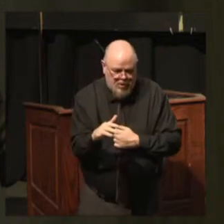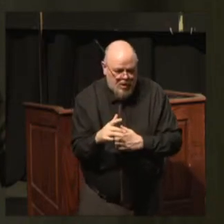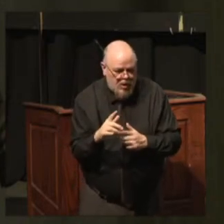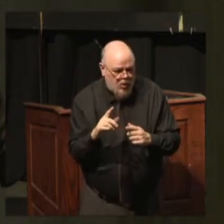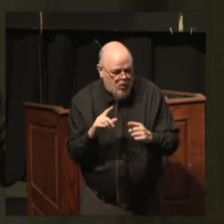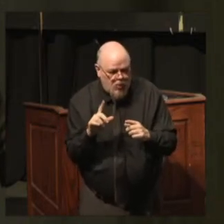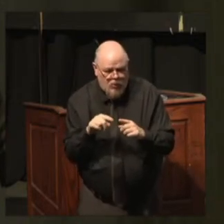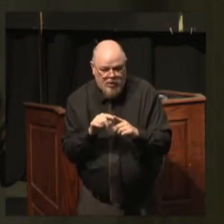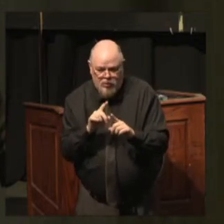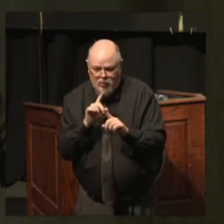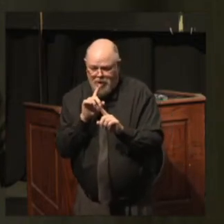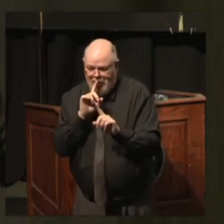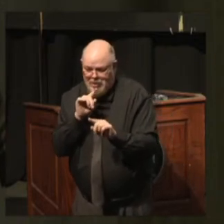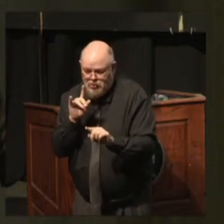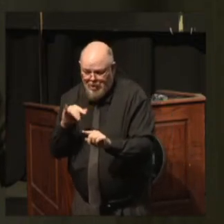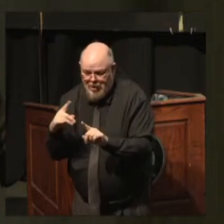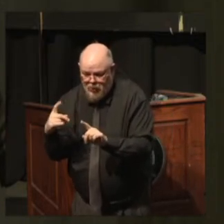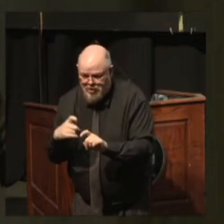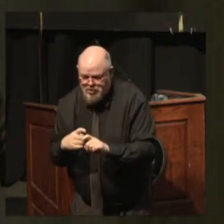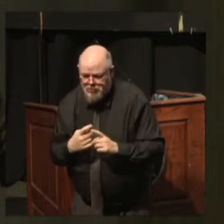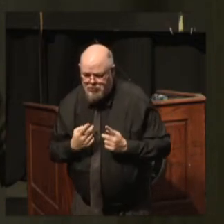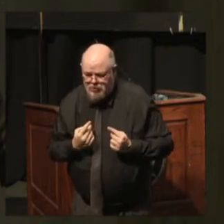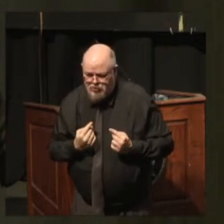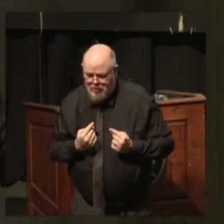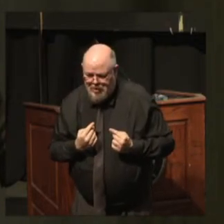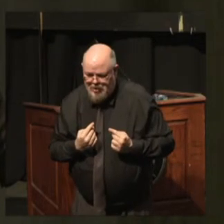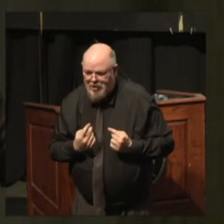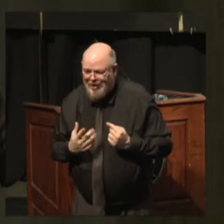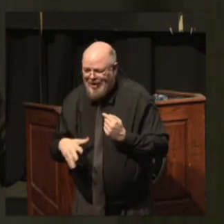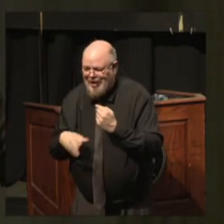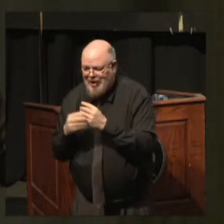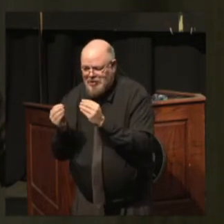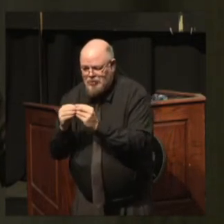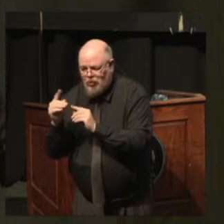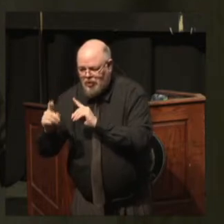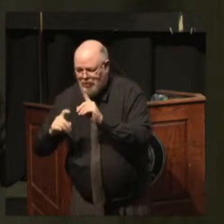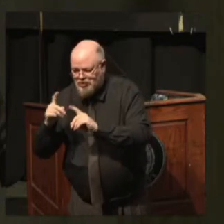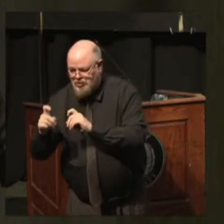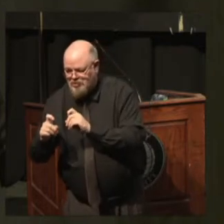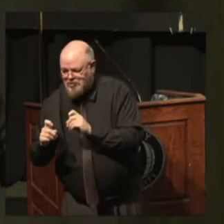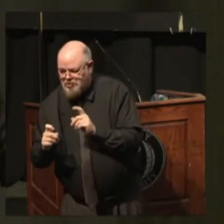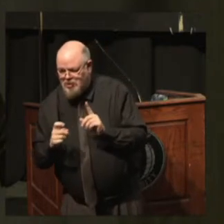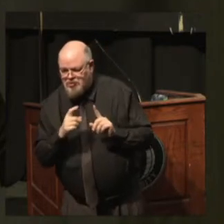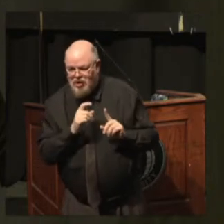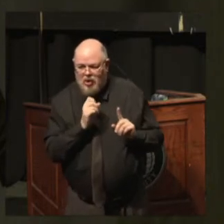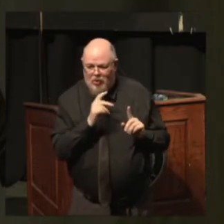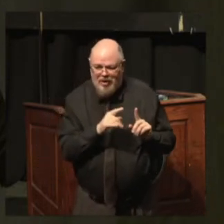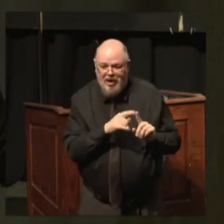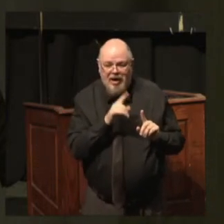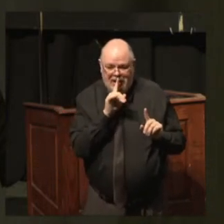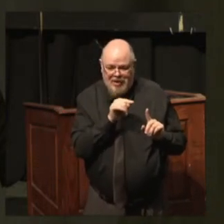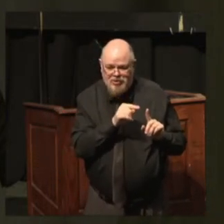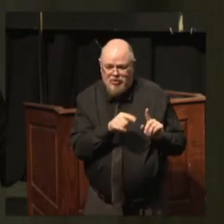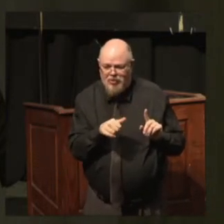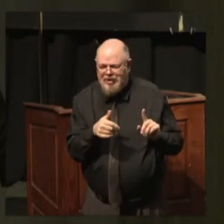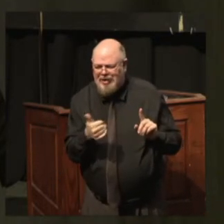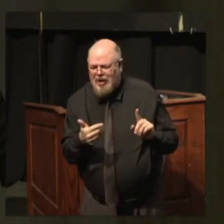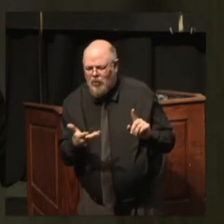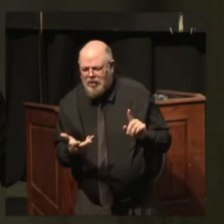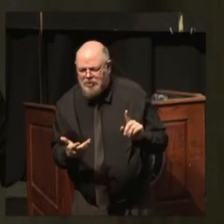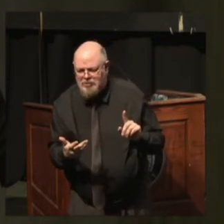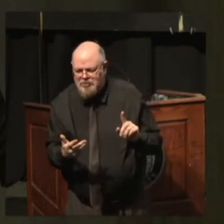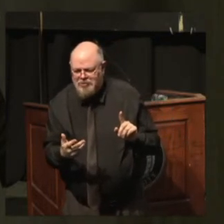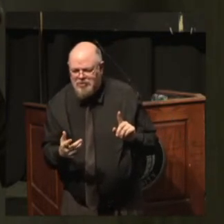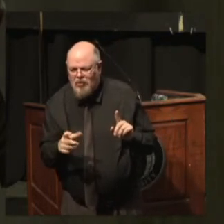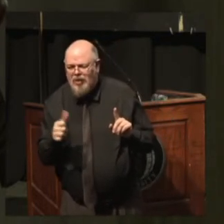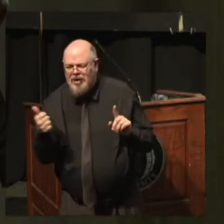that question, it can turn into more questions and more what-ifs and why is this happening. Let me tell you why, right?